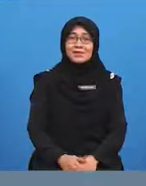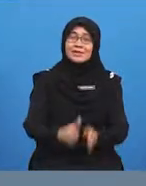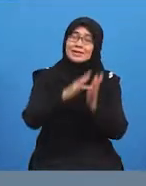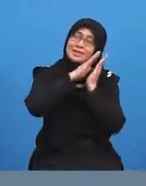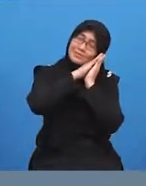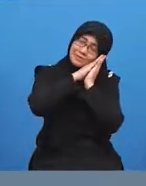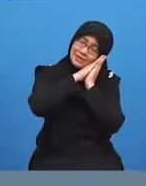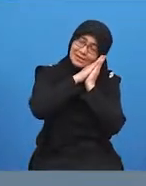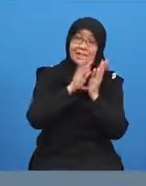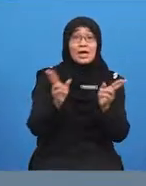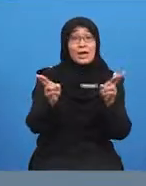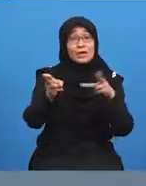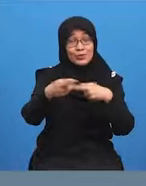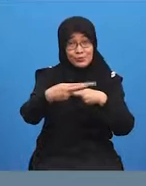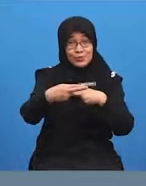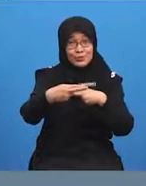Bedroom.